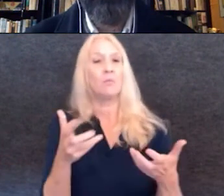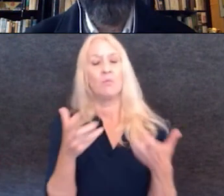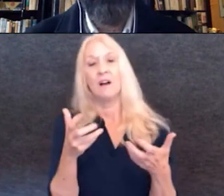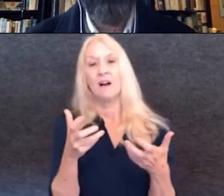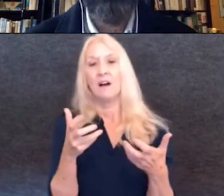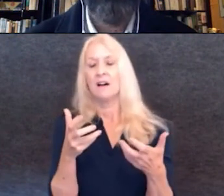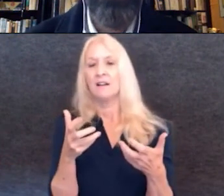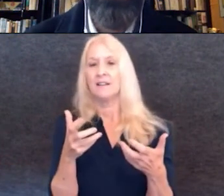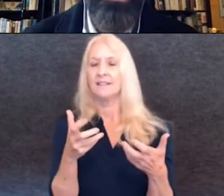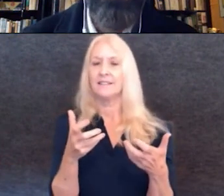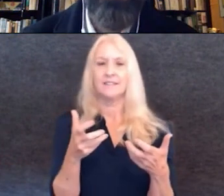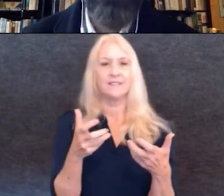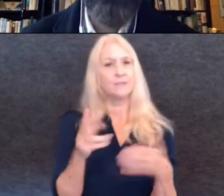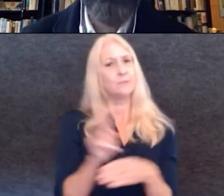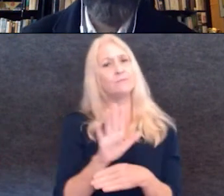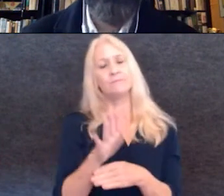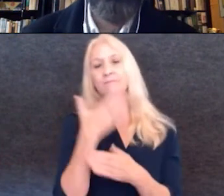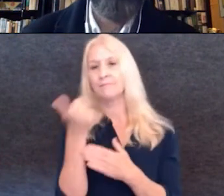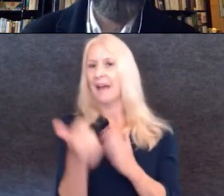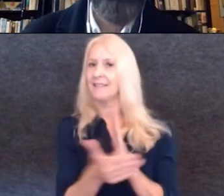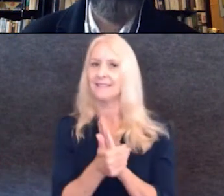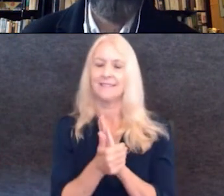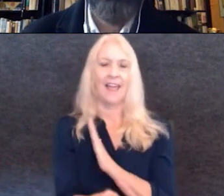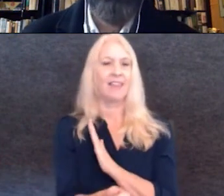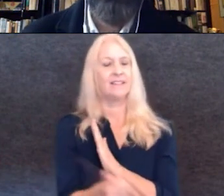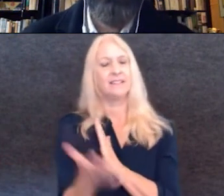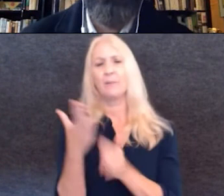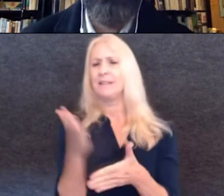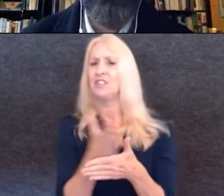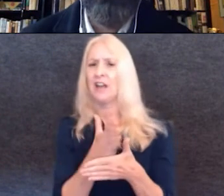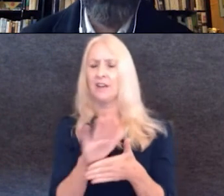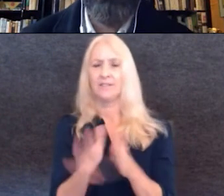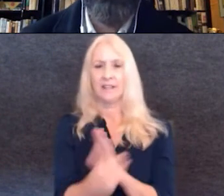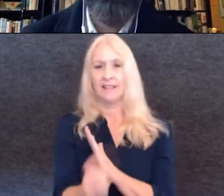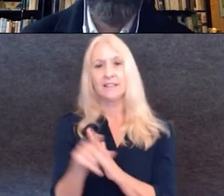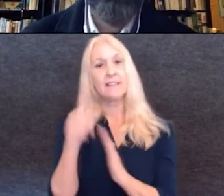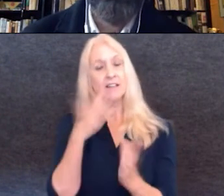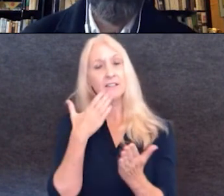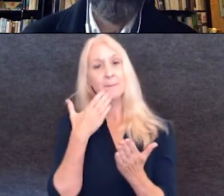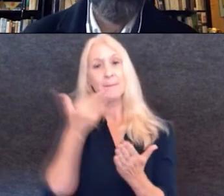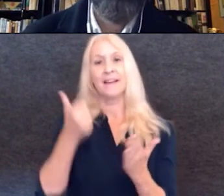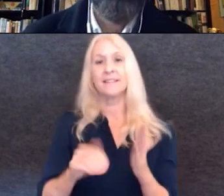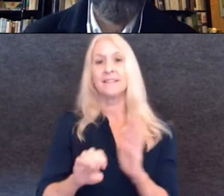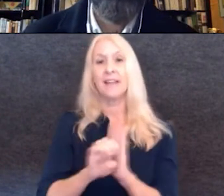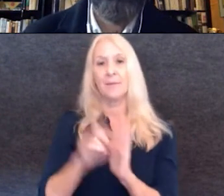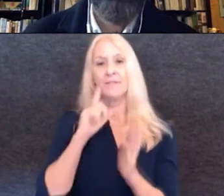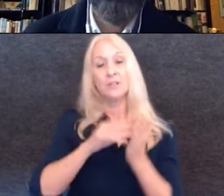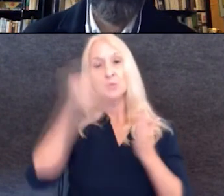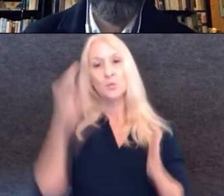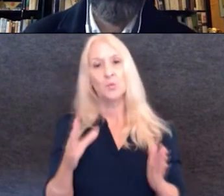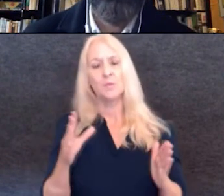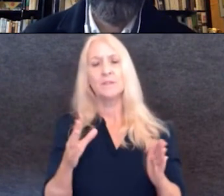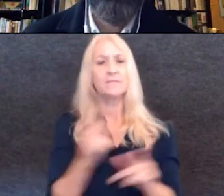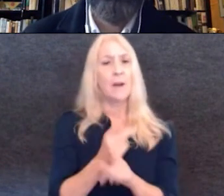share your best talents. And I mean, I think that's the best, you know, yeah, kind of example for students, is you need to find what's the